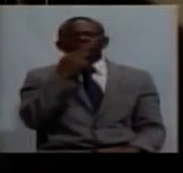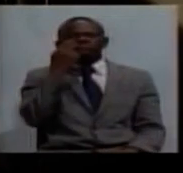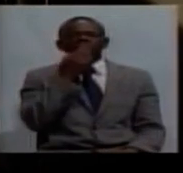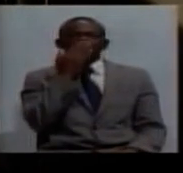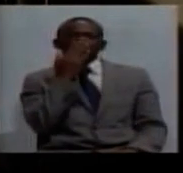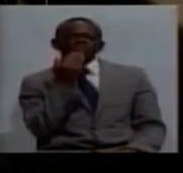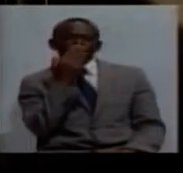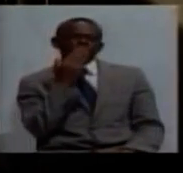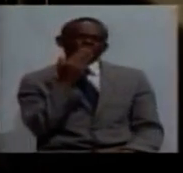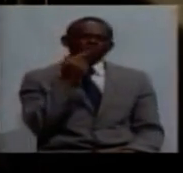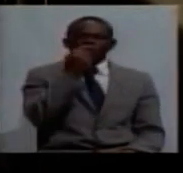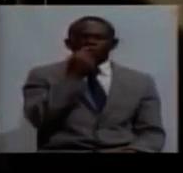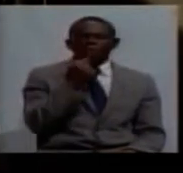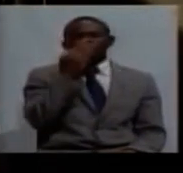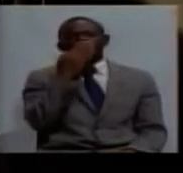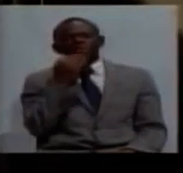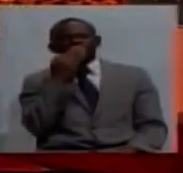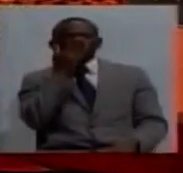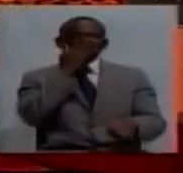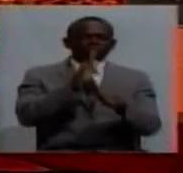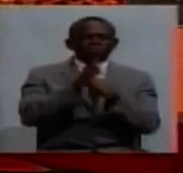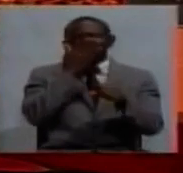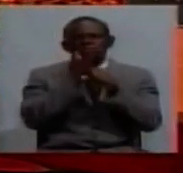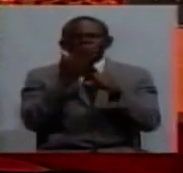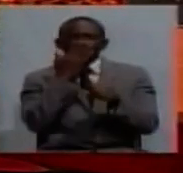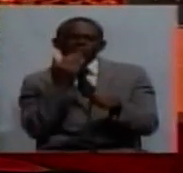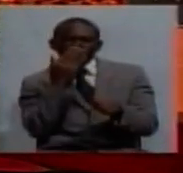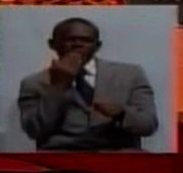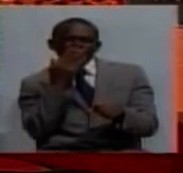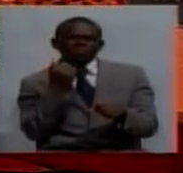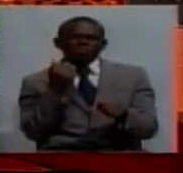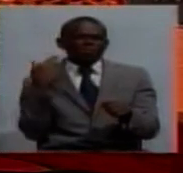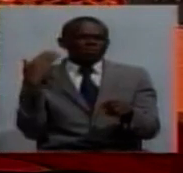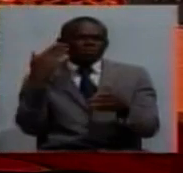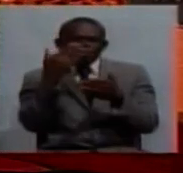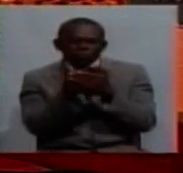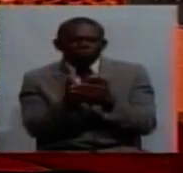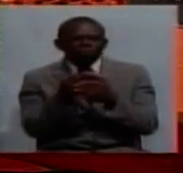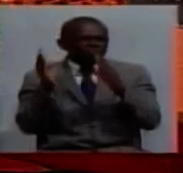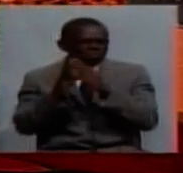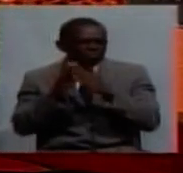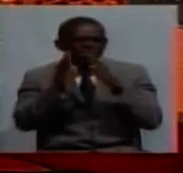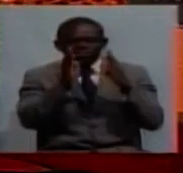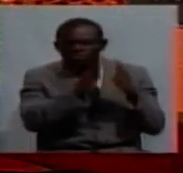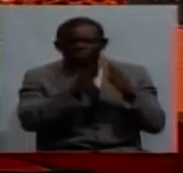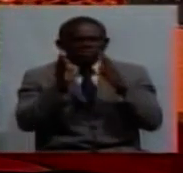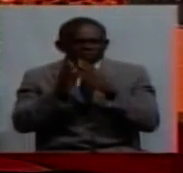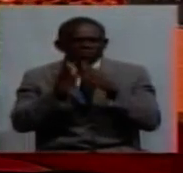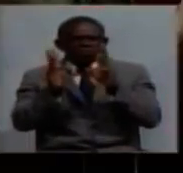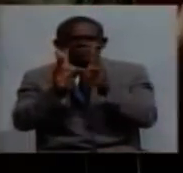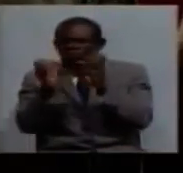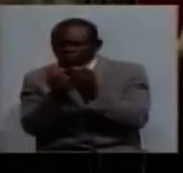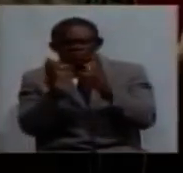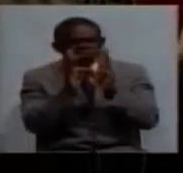They're not here today, and more come. And Zambians have heard this. There have been a lot of symposiums and a lot of workshops